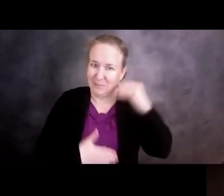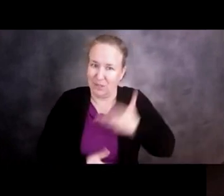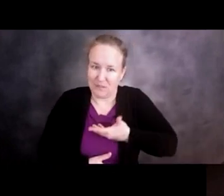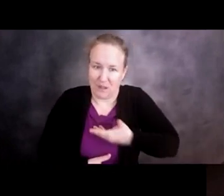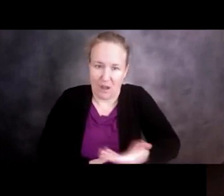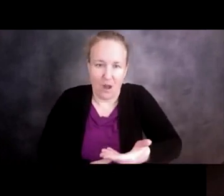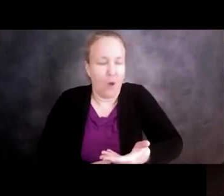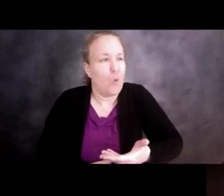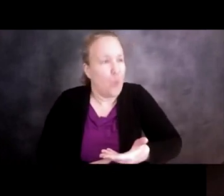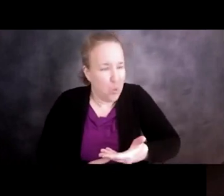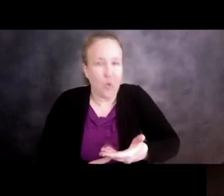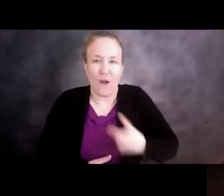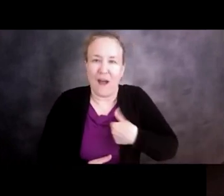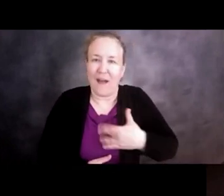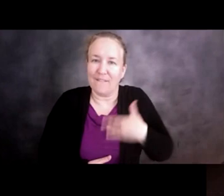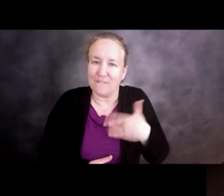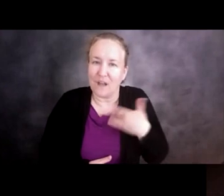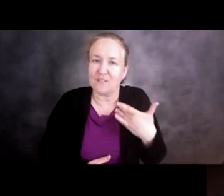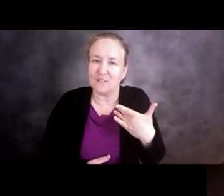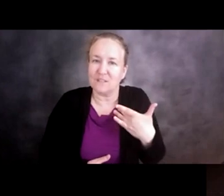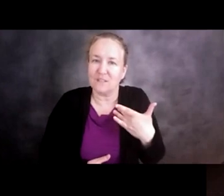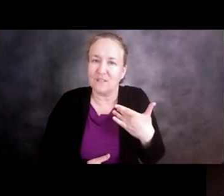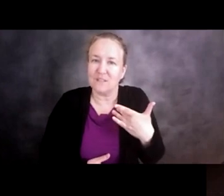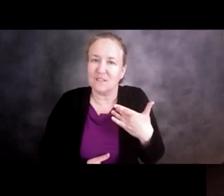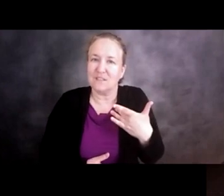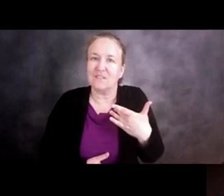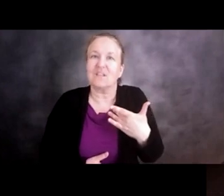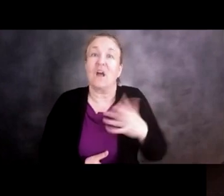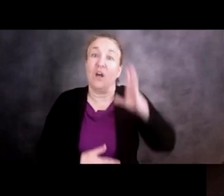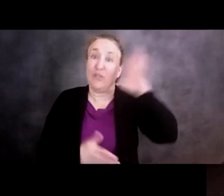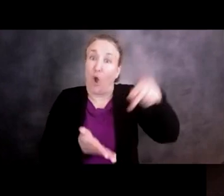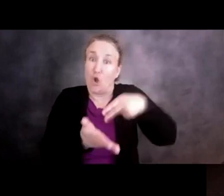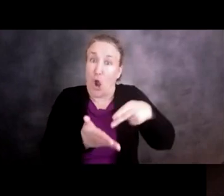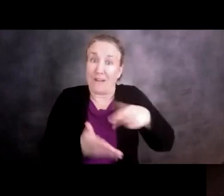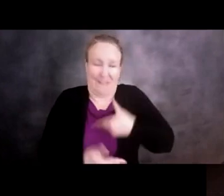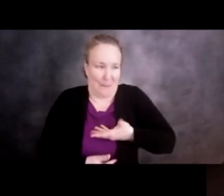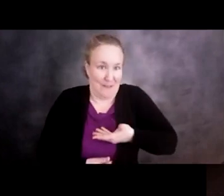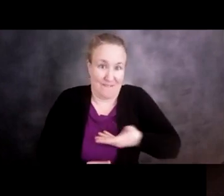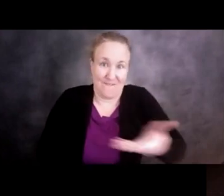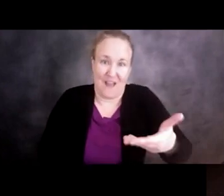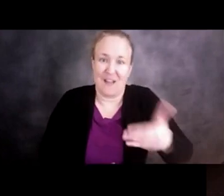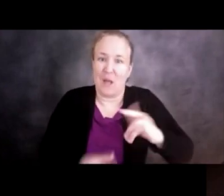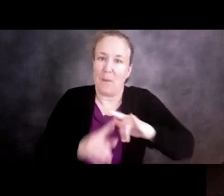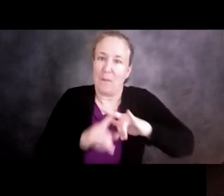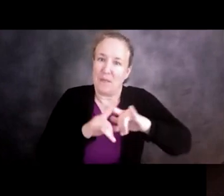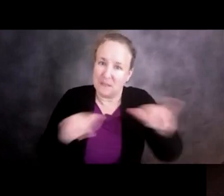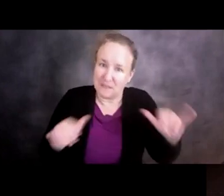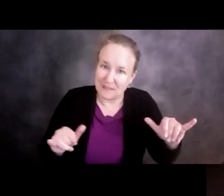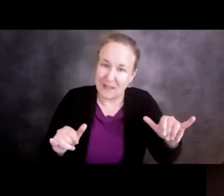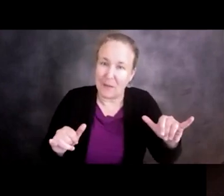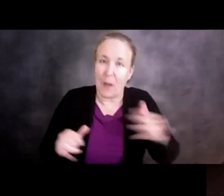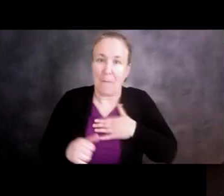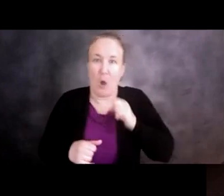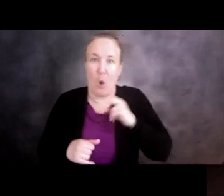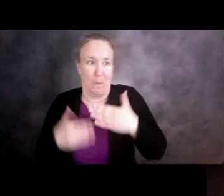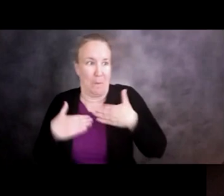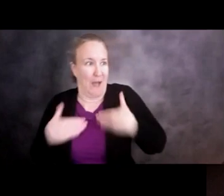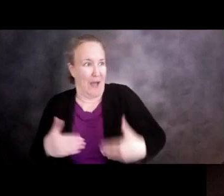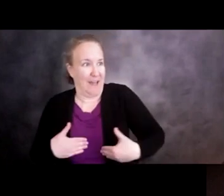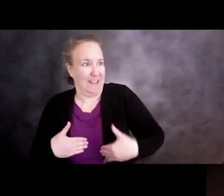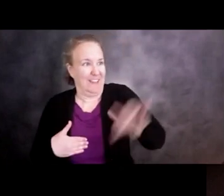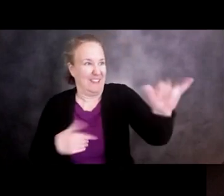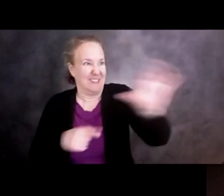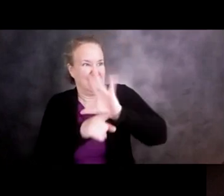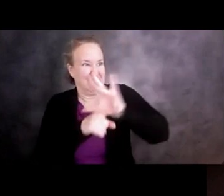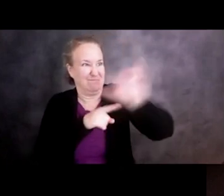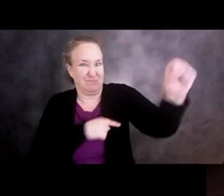able to feel both an invitation into the choreography, but also how very far the choreography was from my own body, because I'm not doing